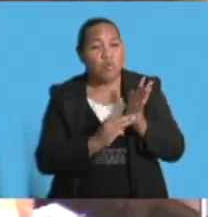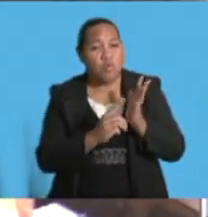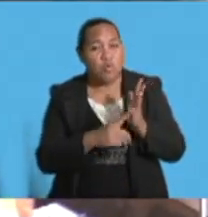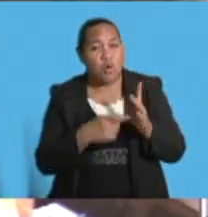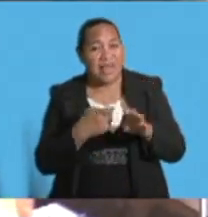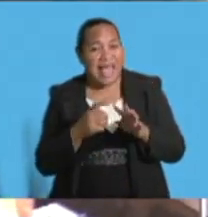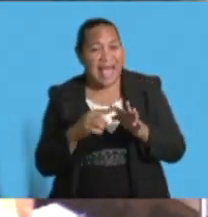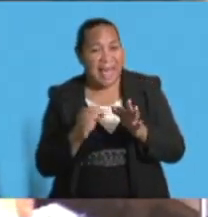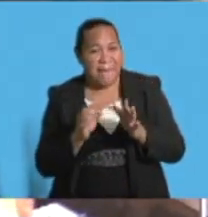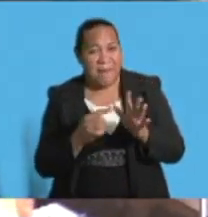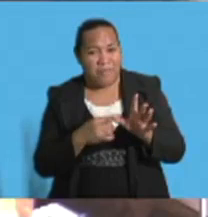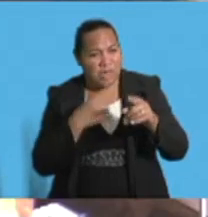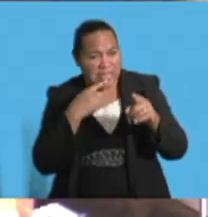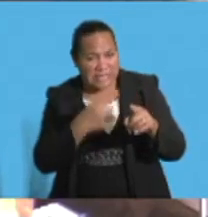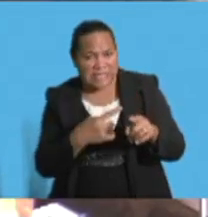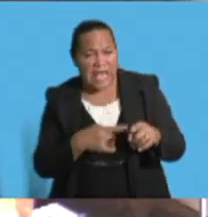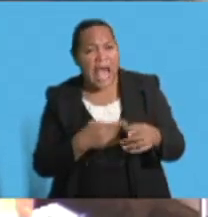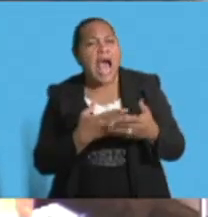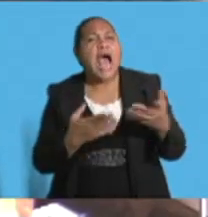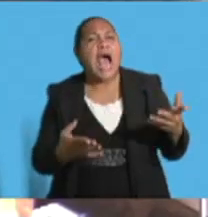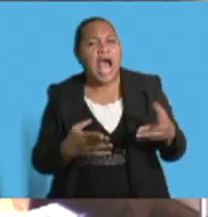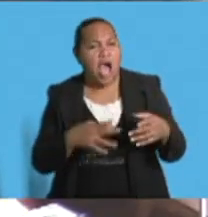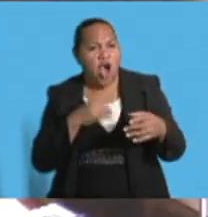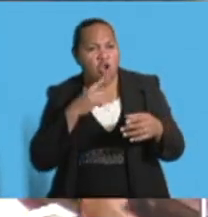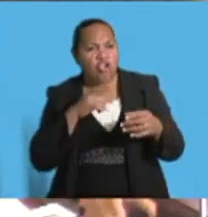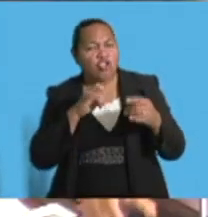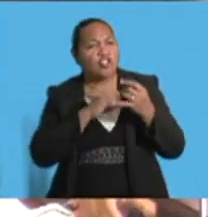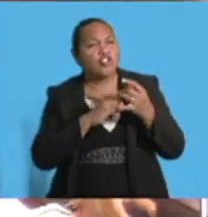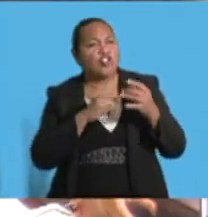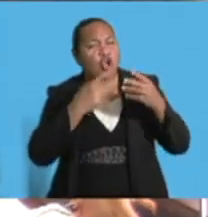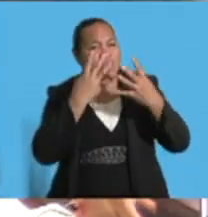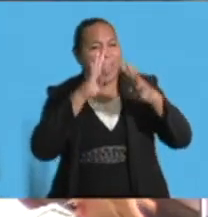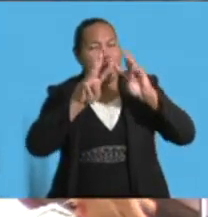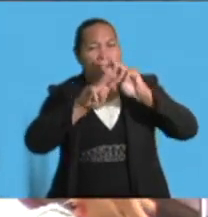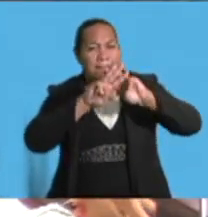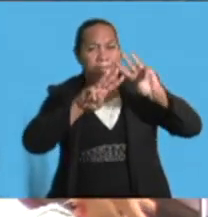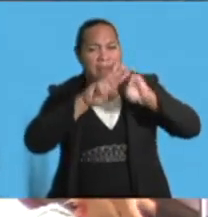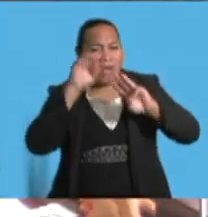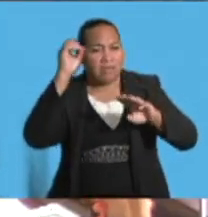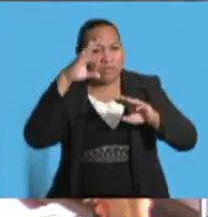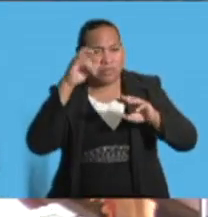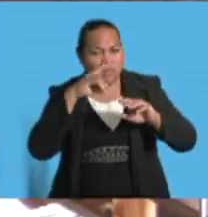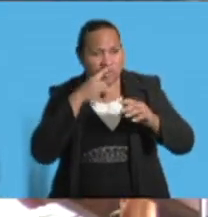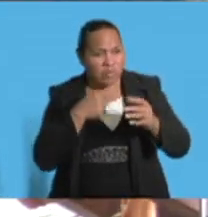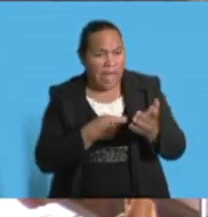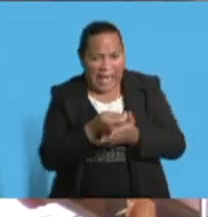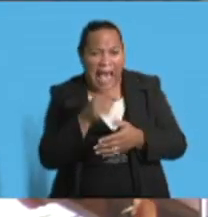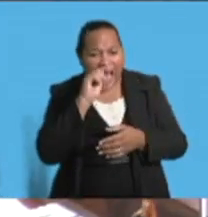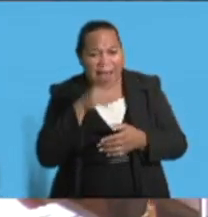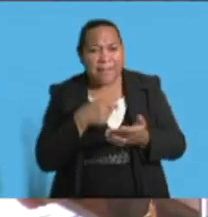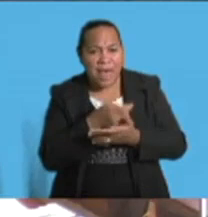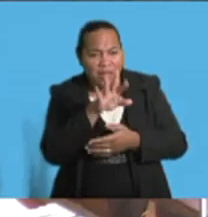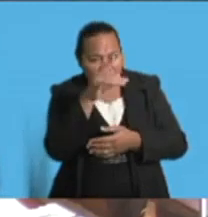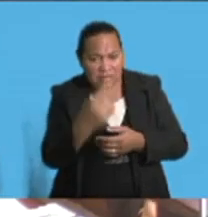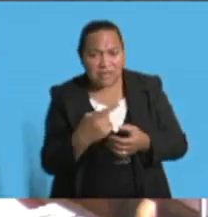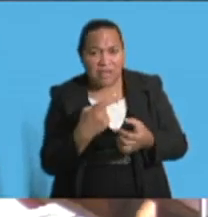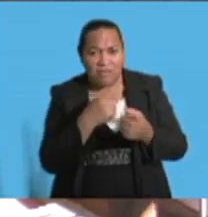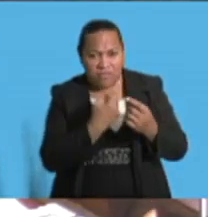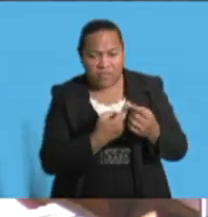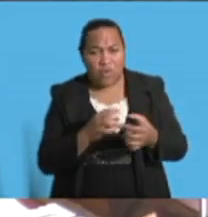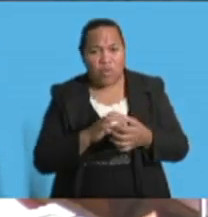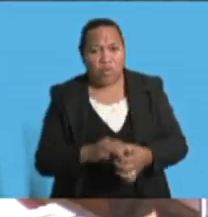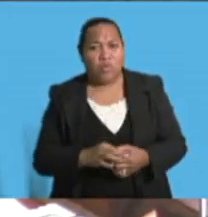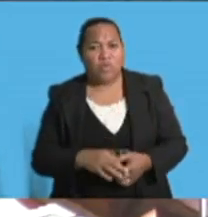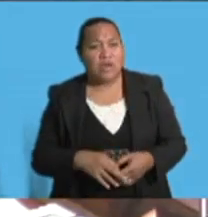next government if they cannot even pay their workers well. With their 15 MPs at $15,000,